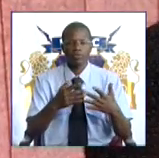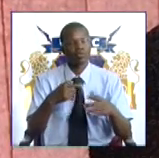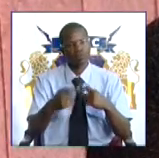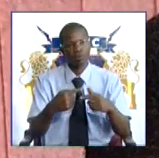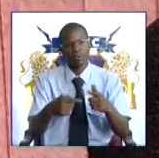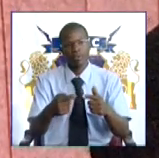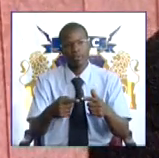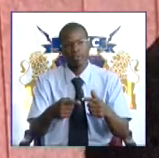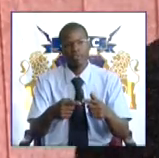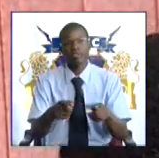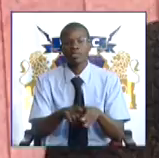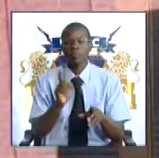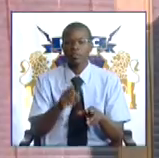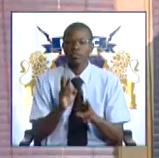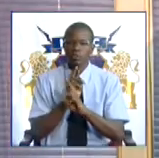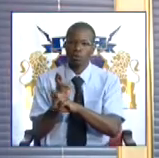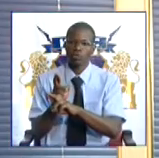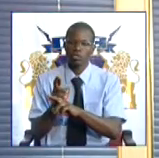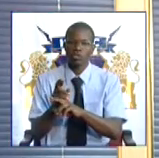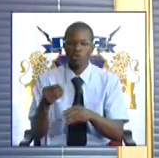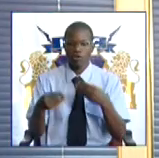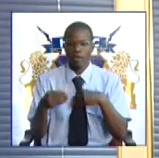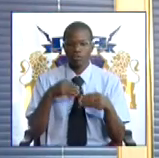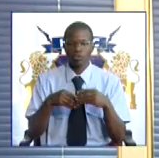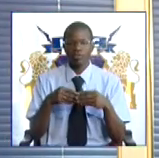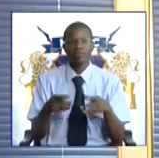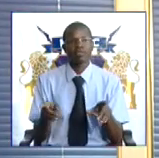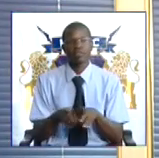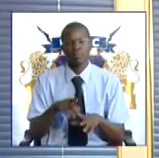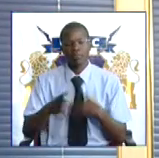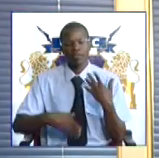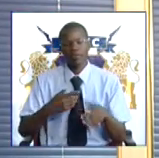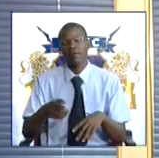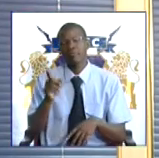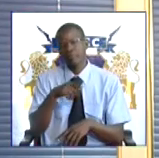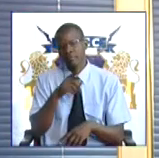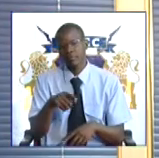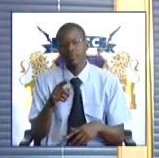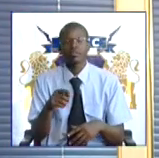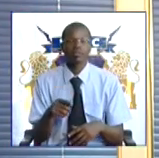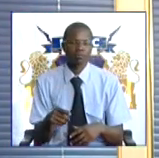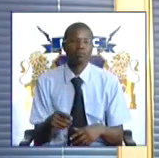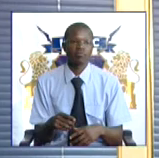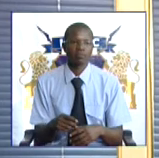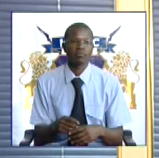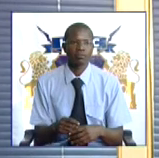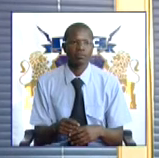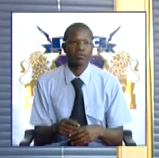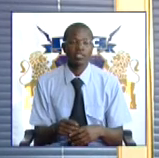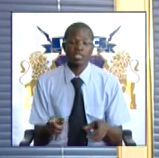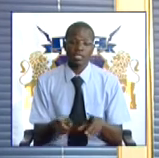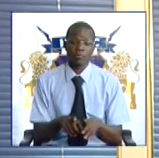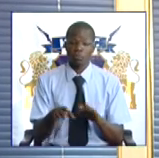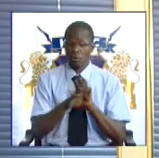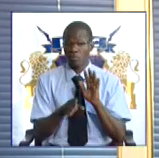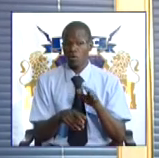other malpractices. As the program officer is endeavoring to establish wrongdoing, it is